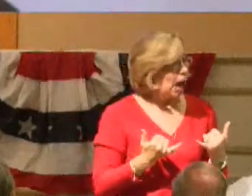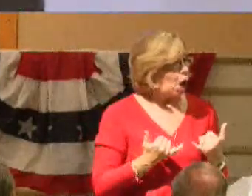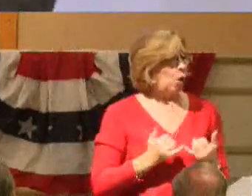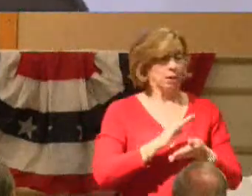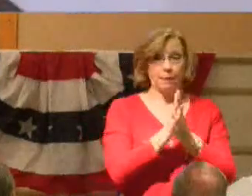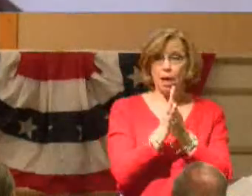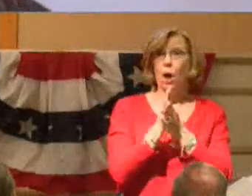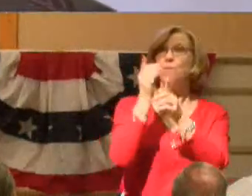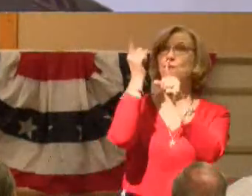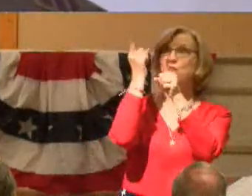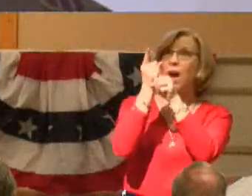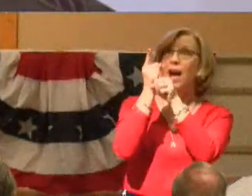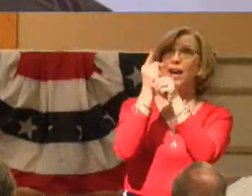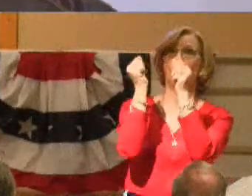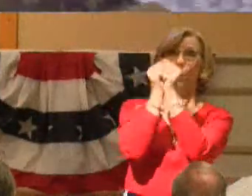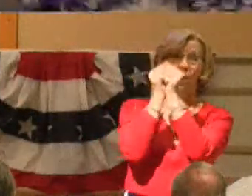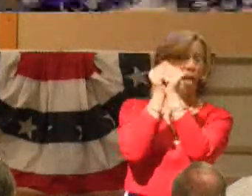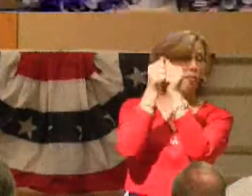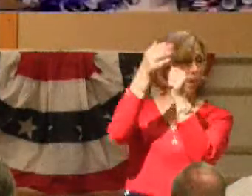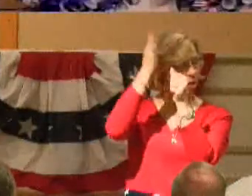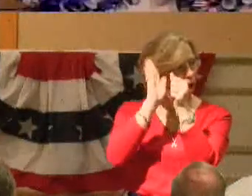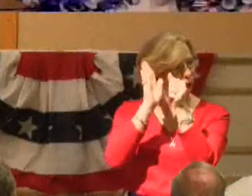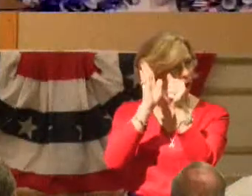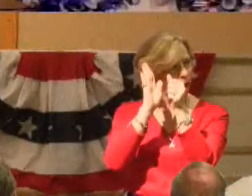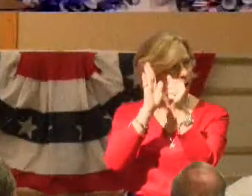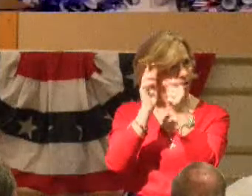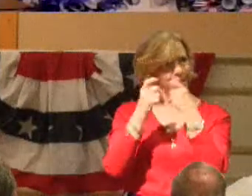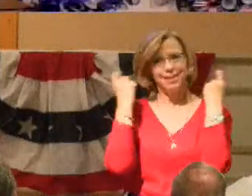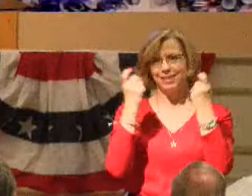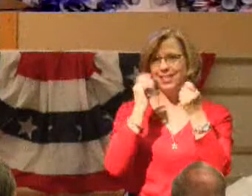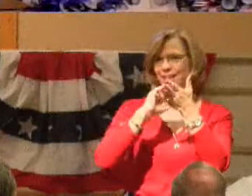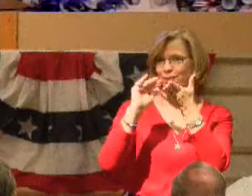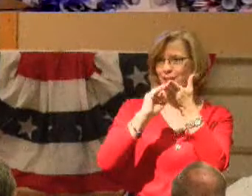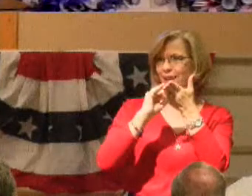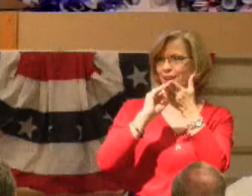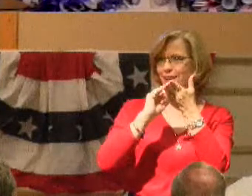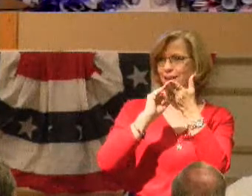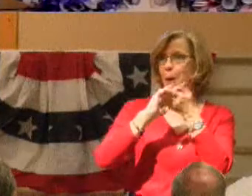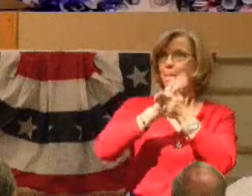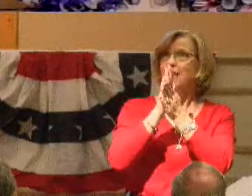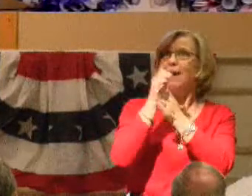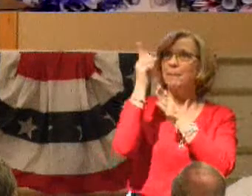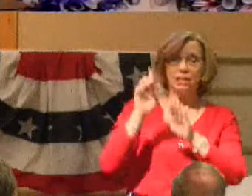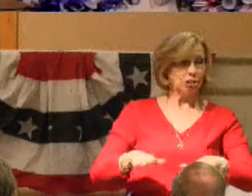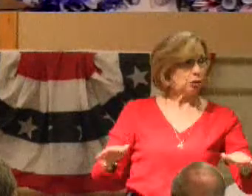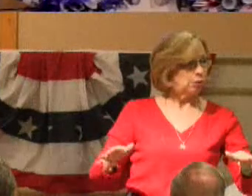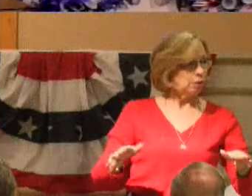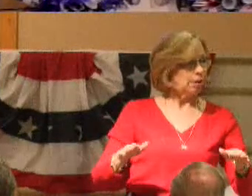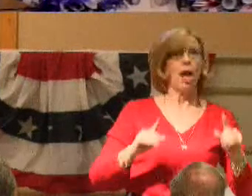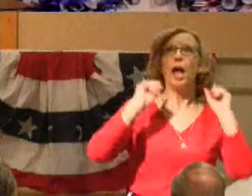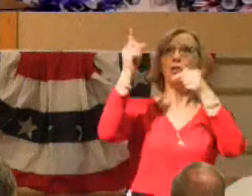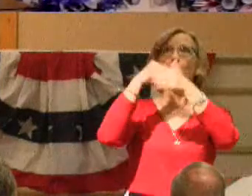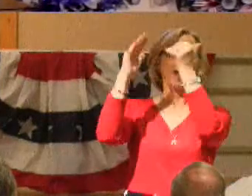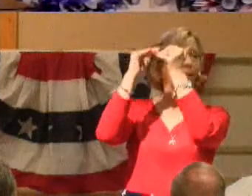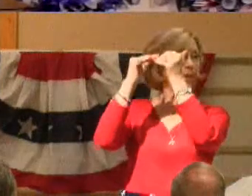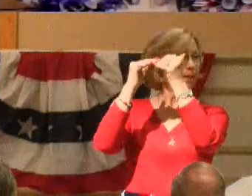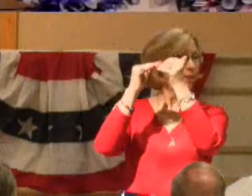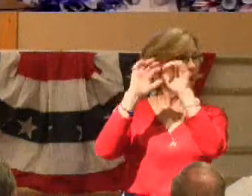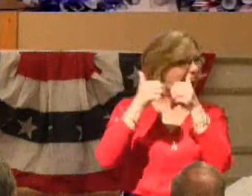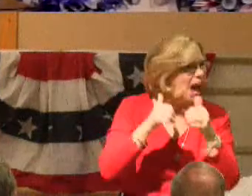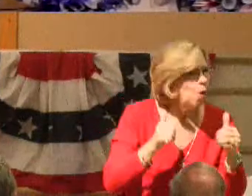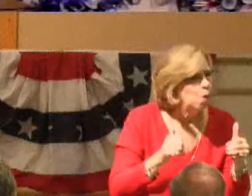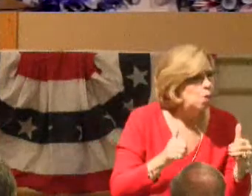God, having our sins forgiven, becoming one of his children, and going to heaven when we die, is to rest in